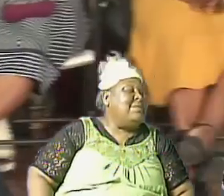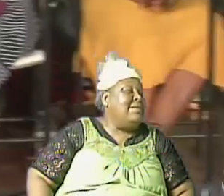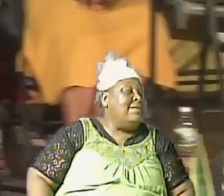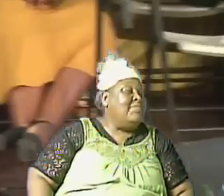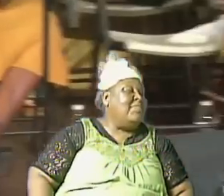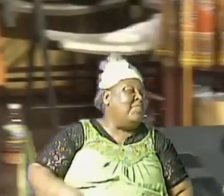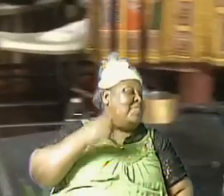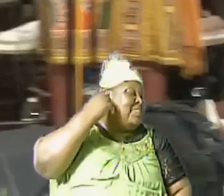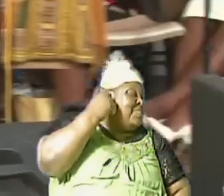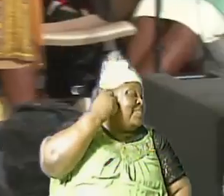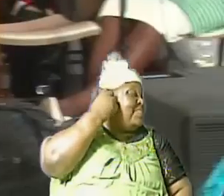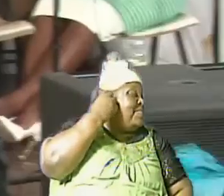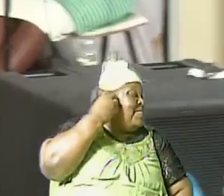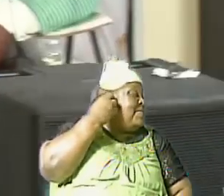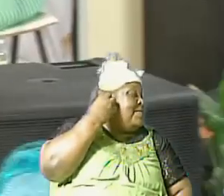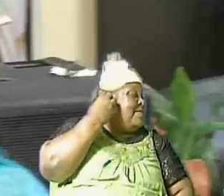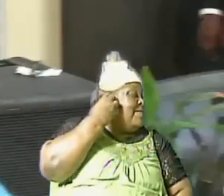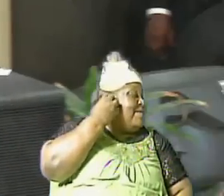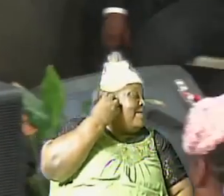I just want to correct that.